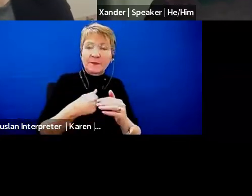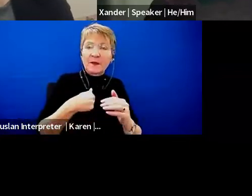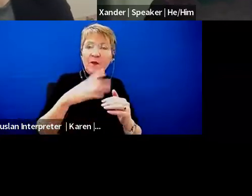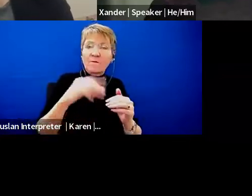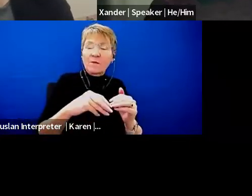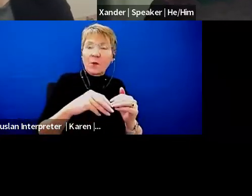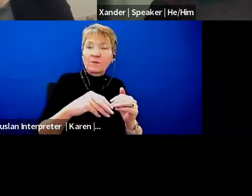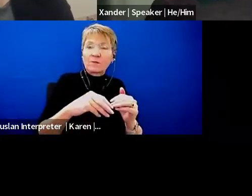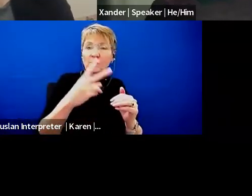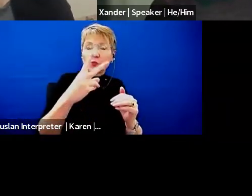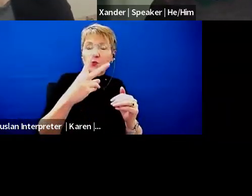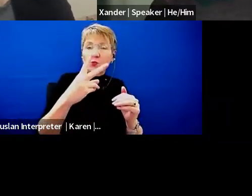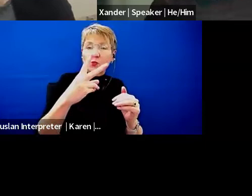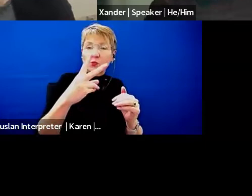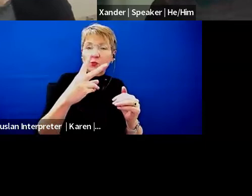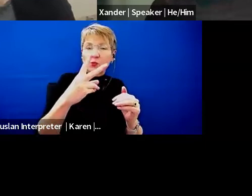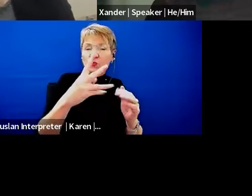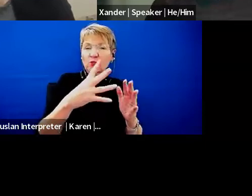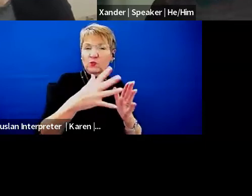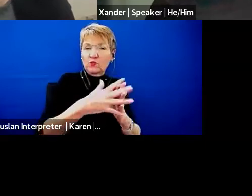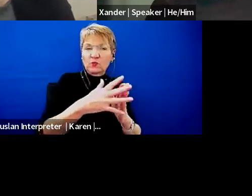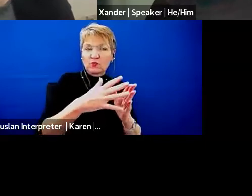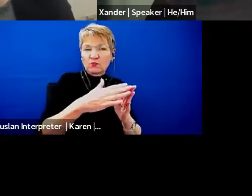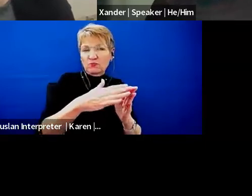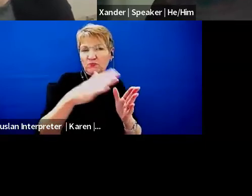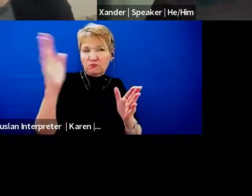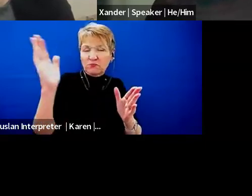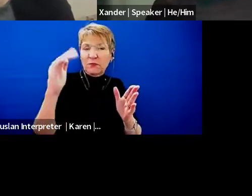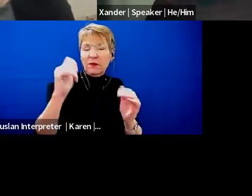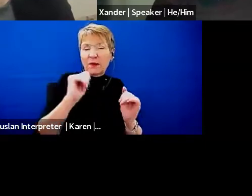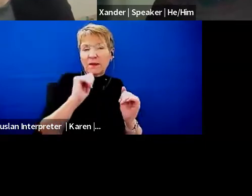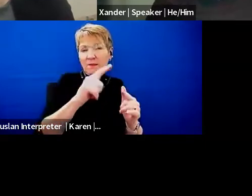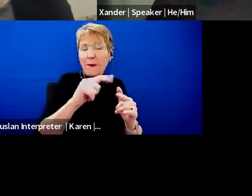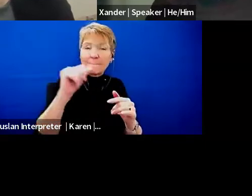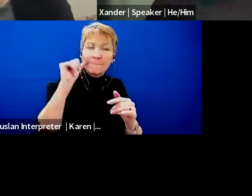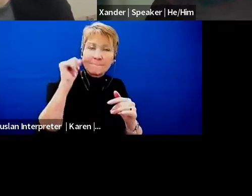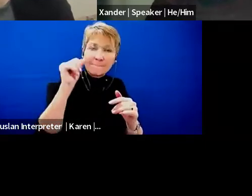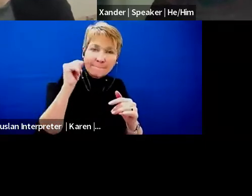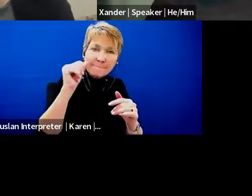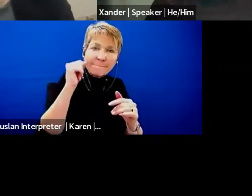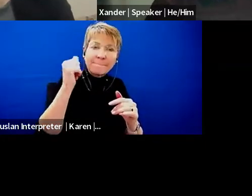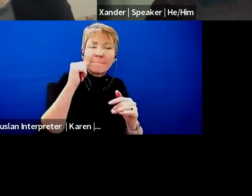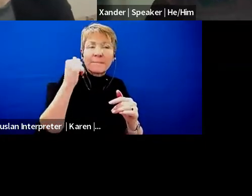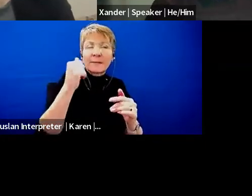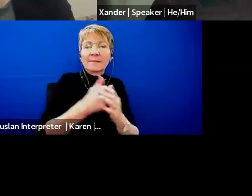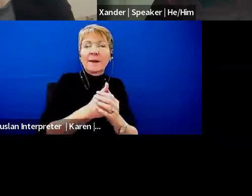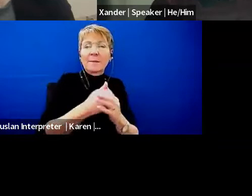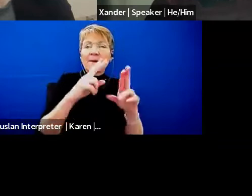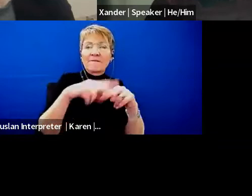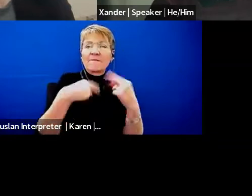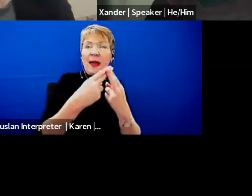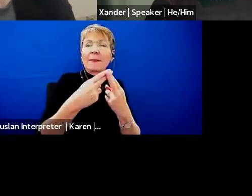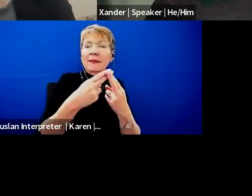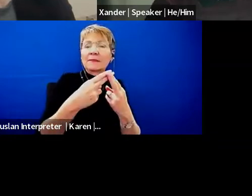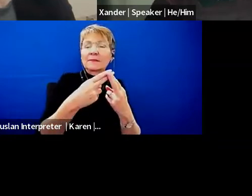age, actually, I would go to the beach in my family, where my family shack is, up